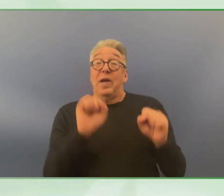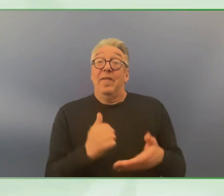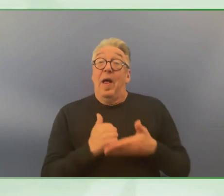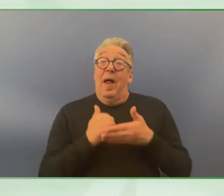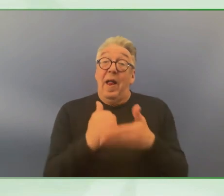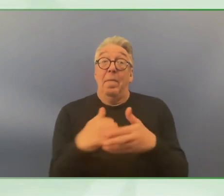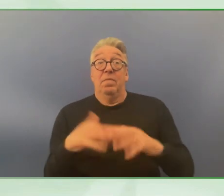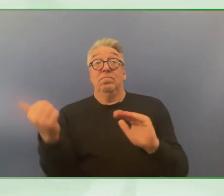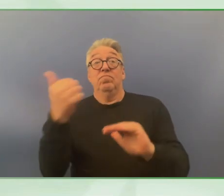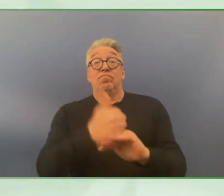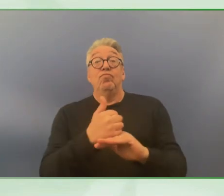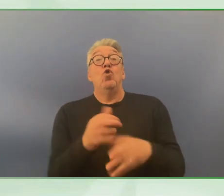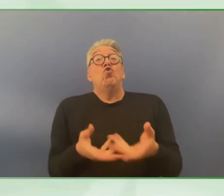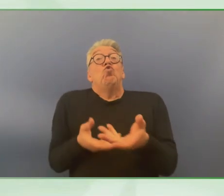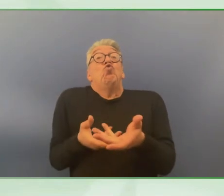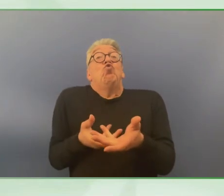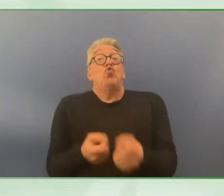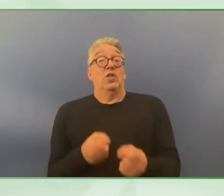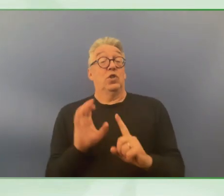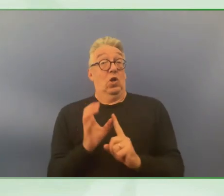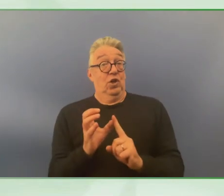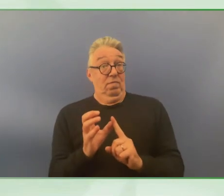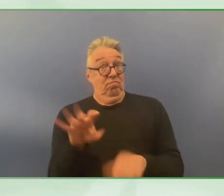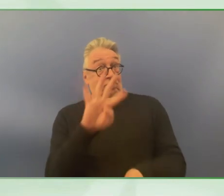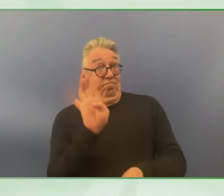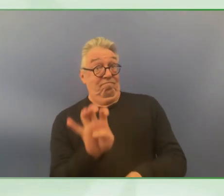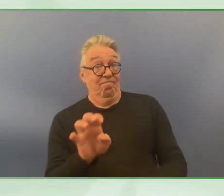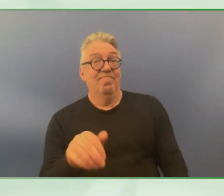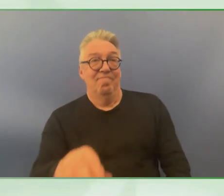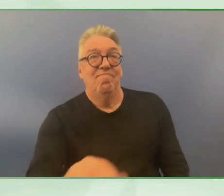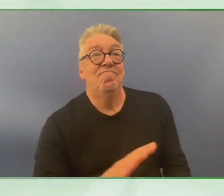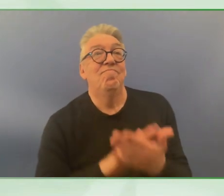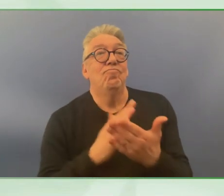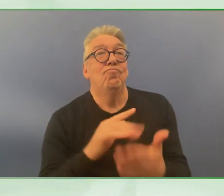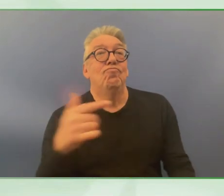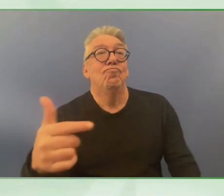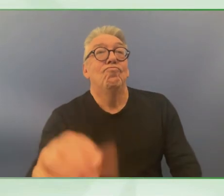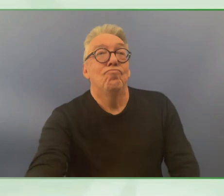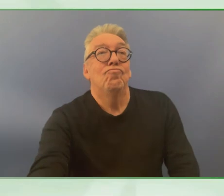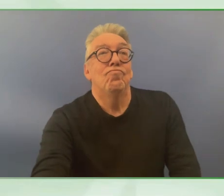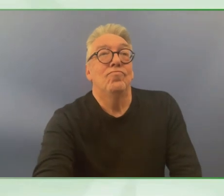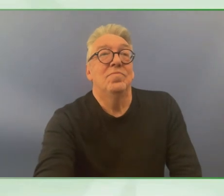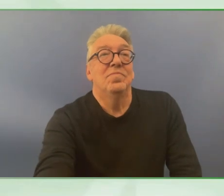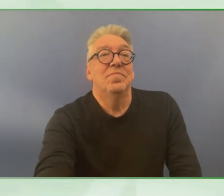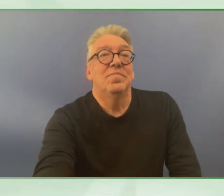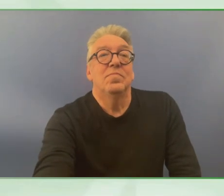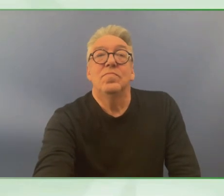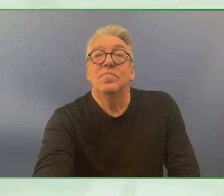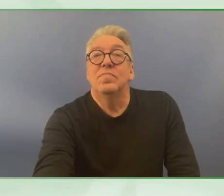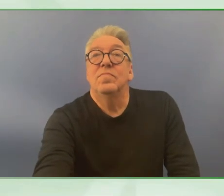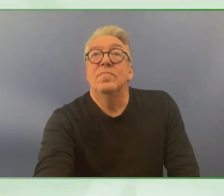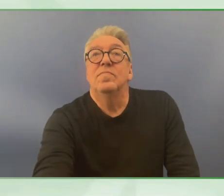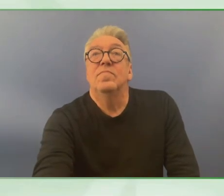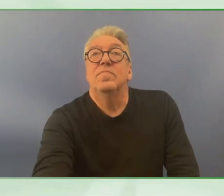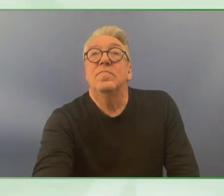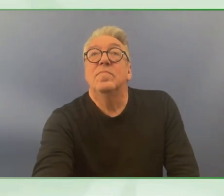organizations? Yeah, I mean, one of the things I think is a lot to do with role modeling.